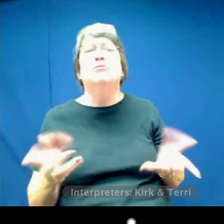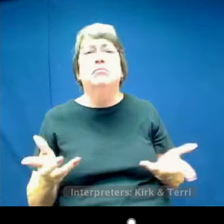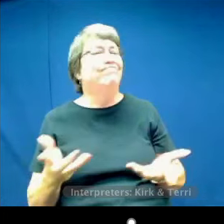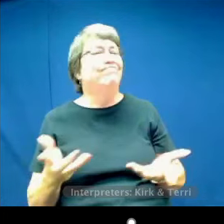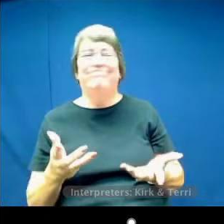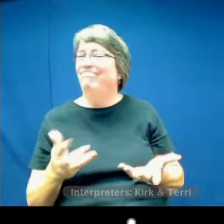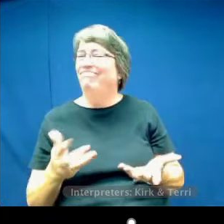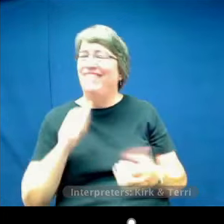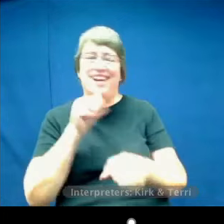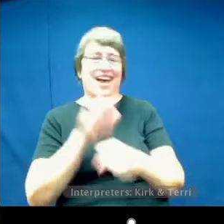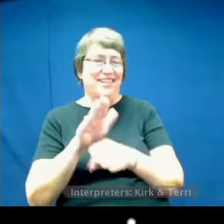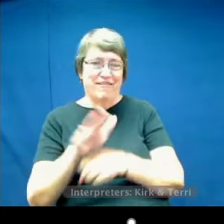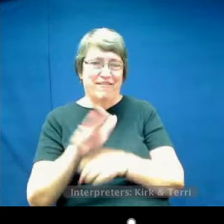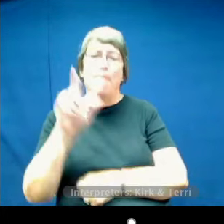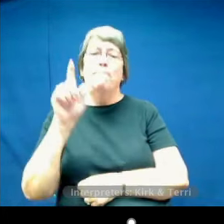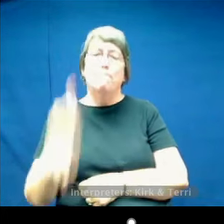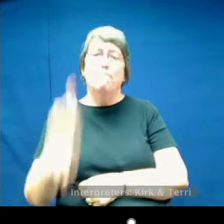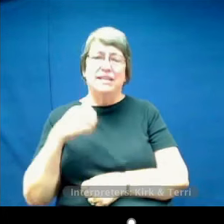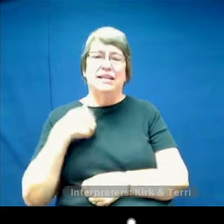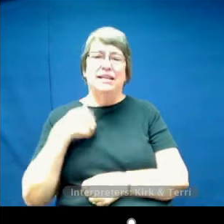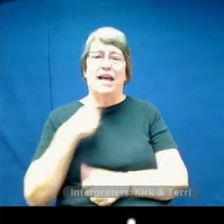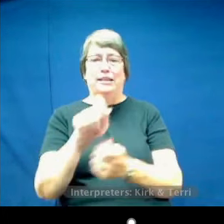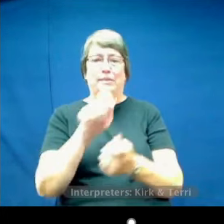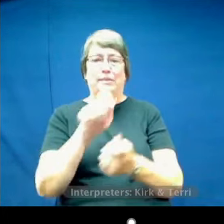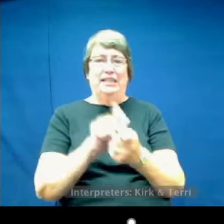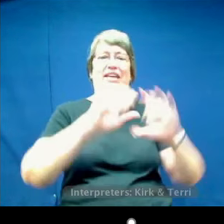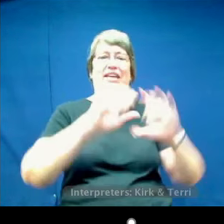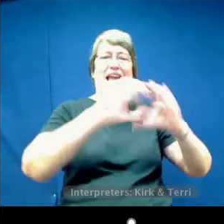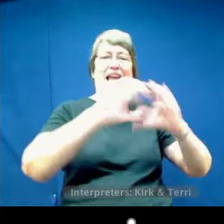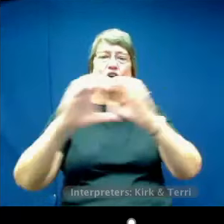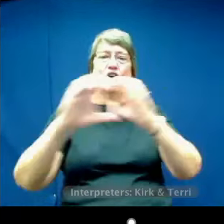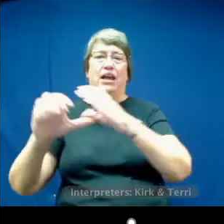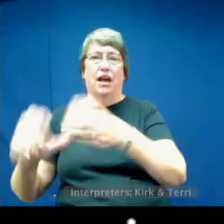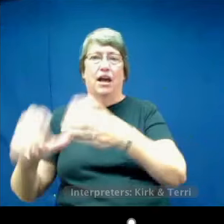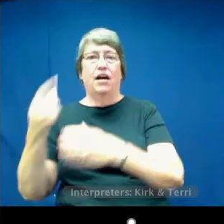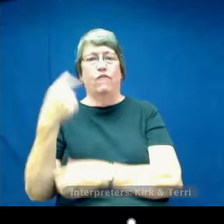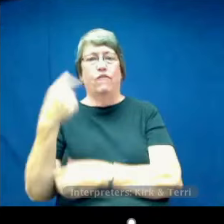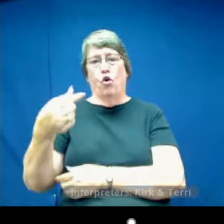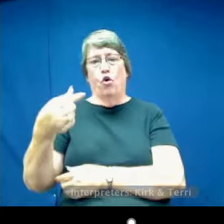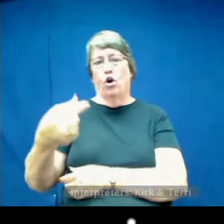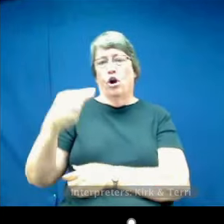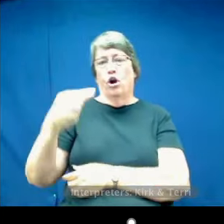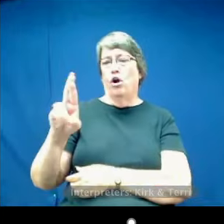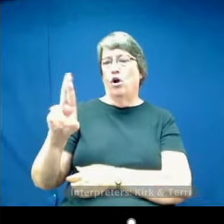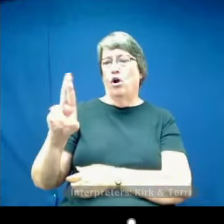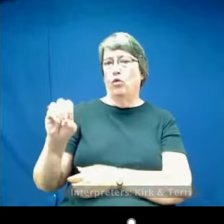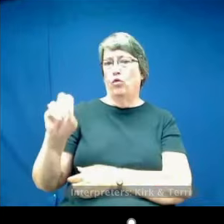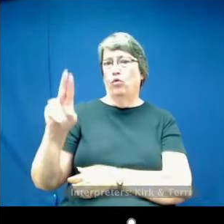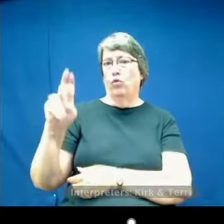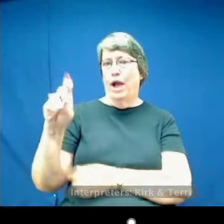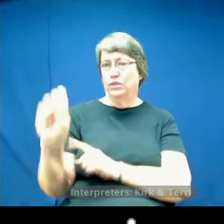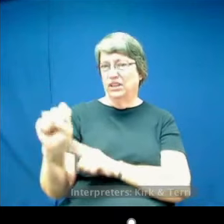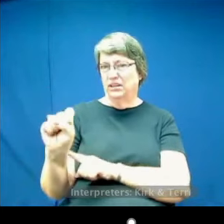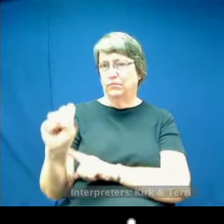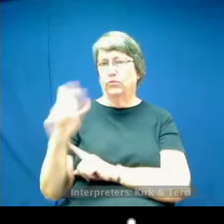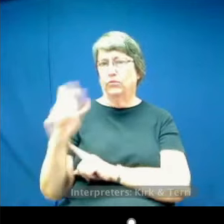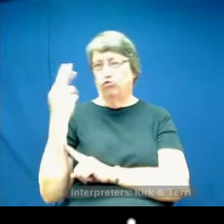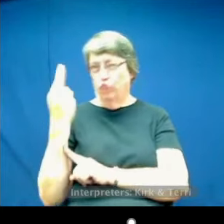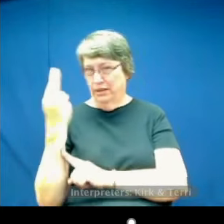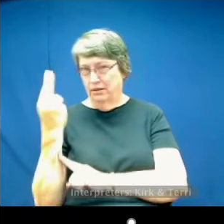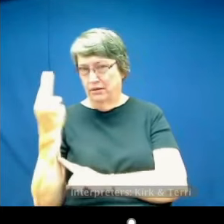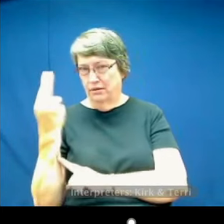one of these specific areas or grounds. And when you have grounds and you qualify for all of the